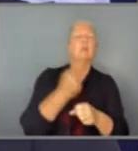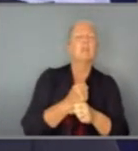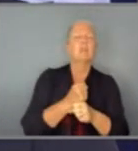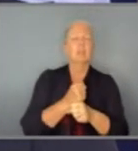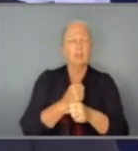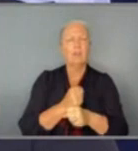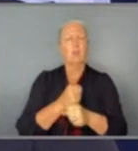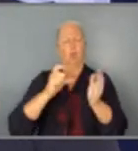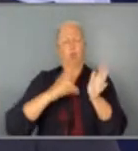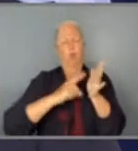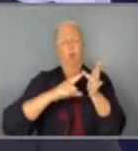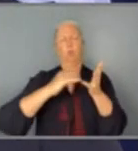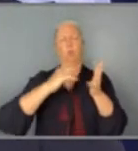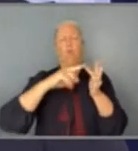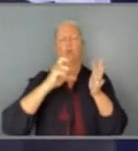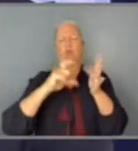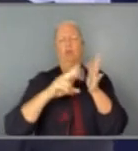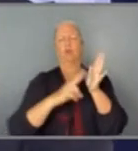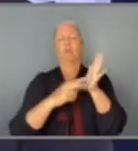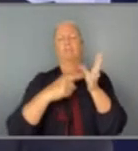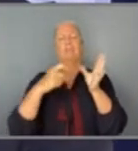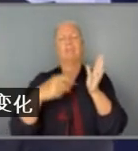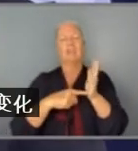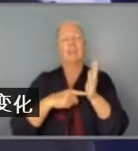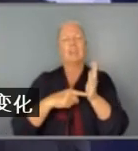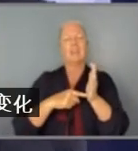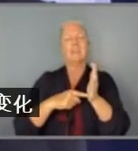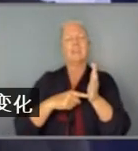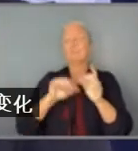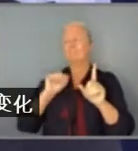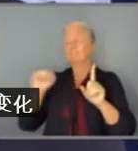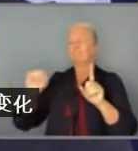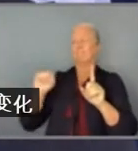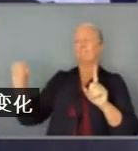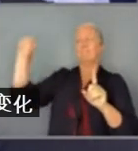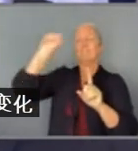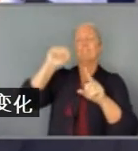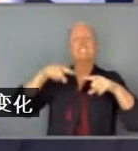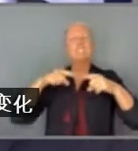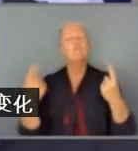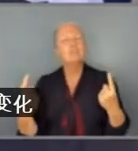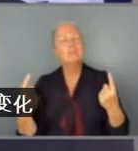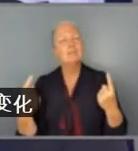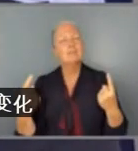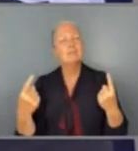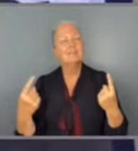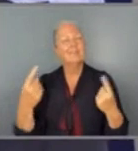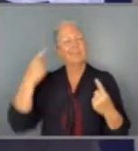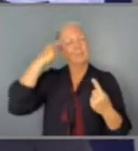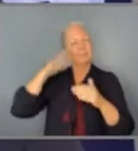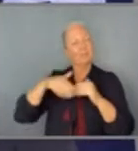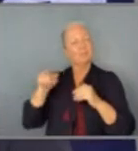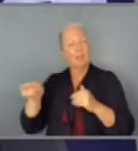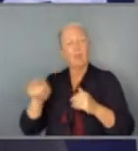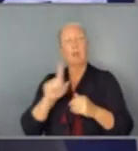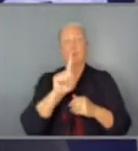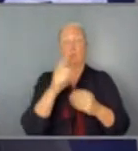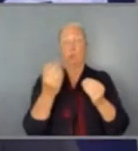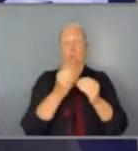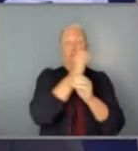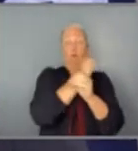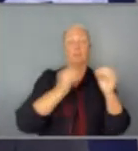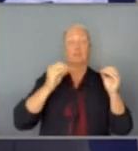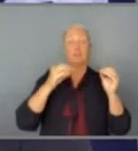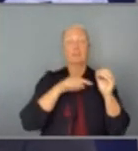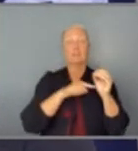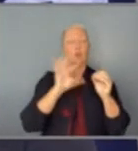and what people need to do. And we agree. And that has changed significantly because of the impact of Omicron, which hasn't been around for 2 years. It's